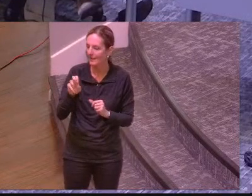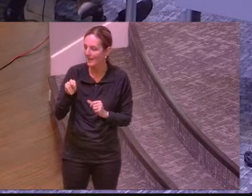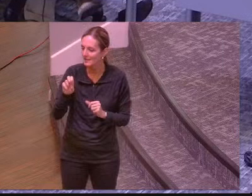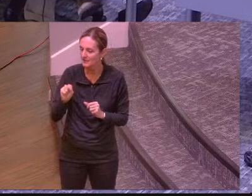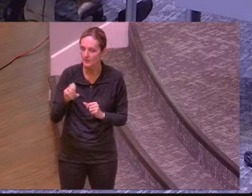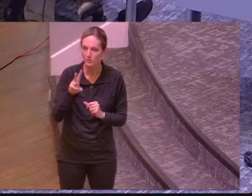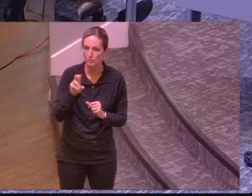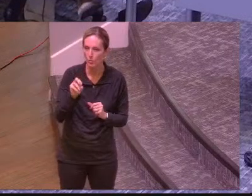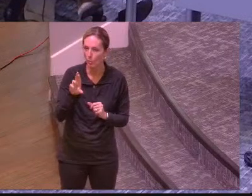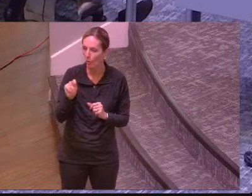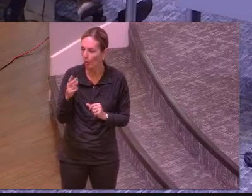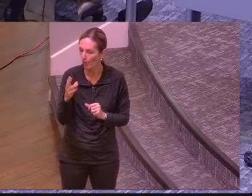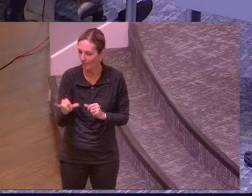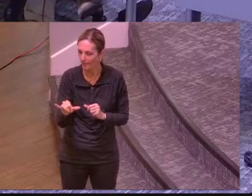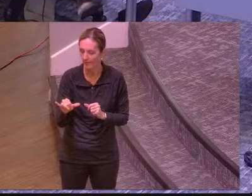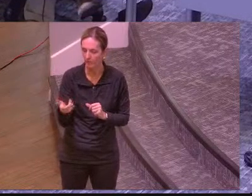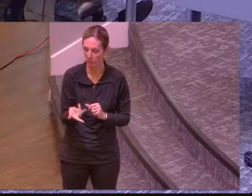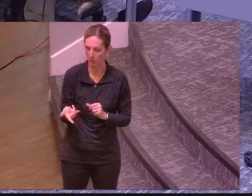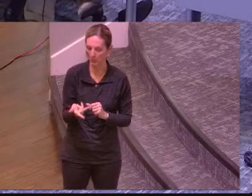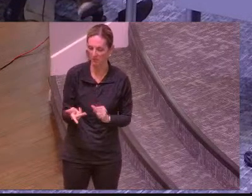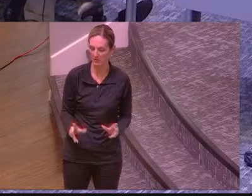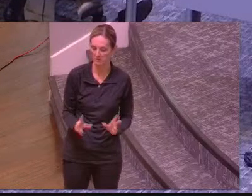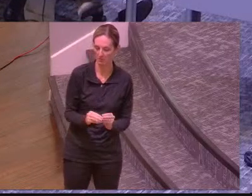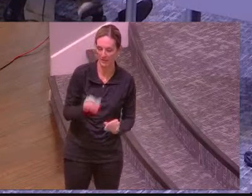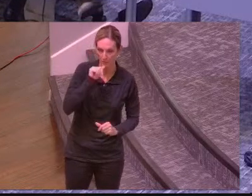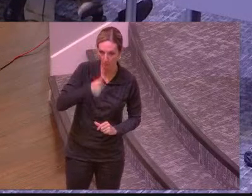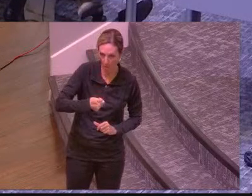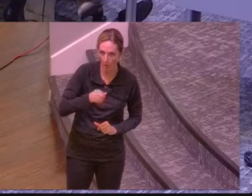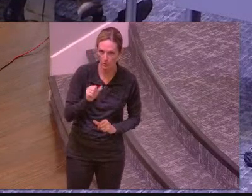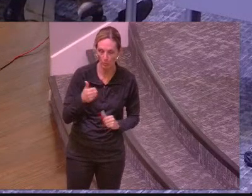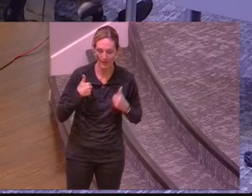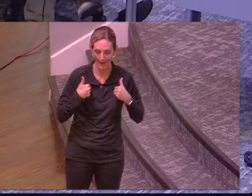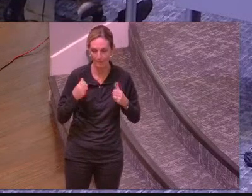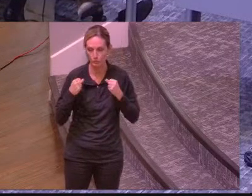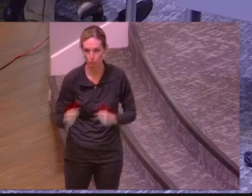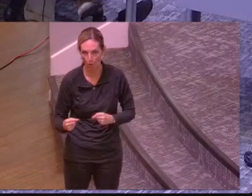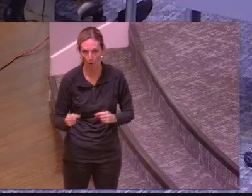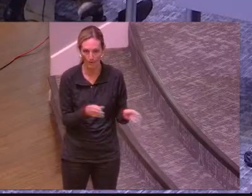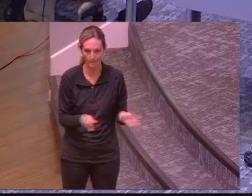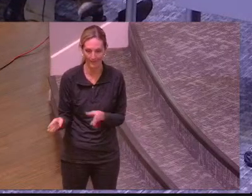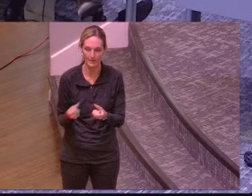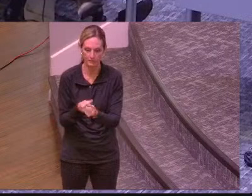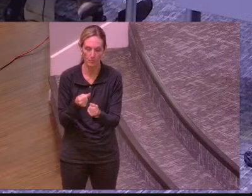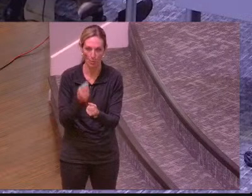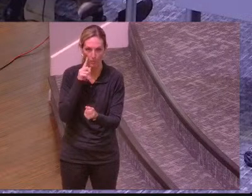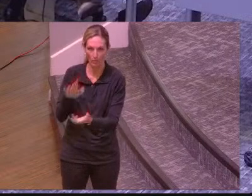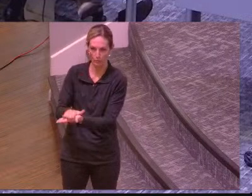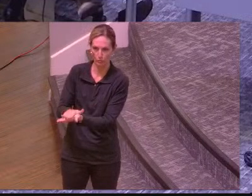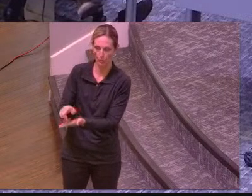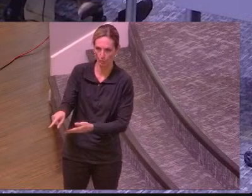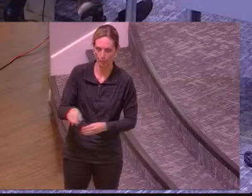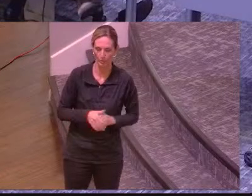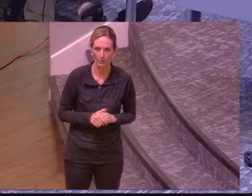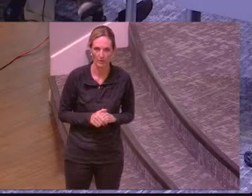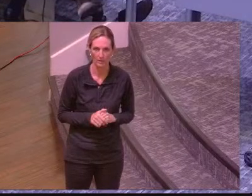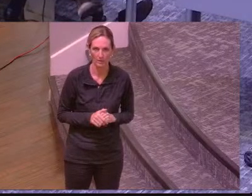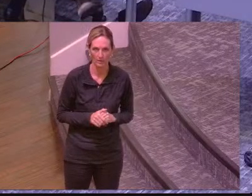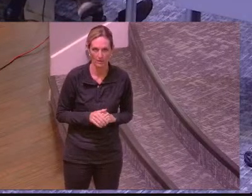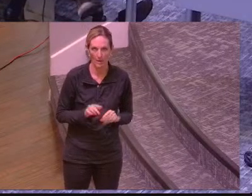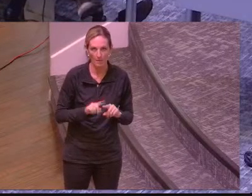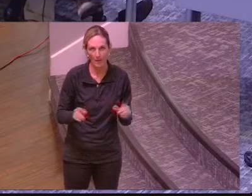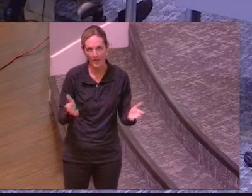meeting tomorrow just to make sure we have a strong plan of support for that school moving forward. But I did want to give that